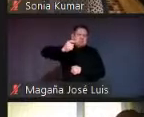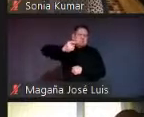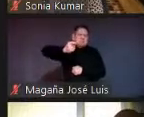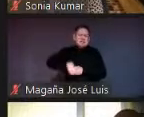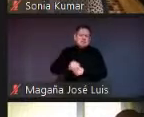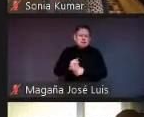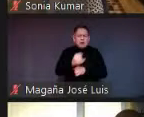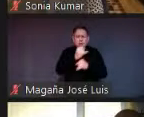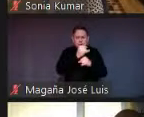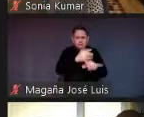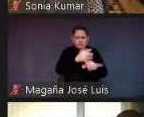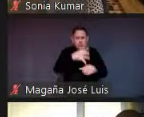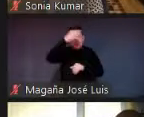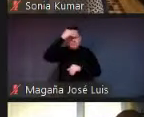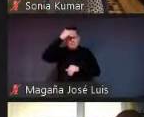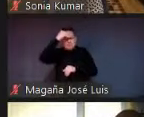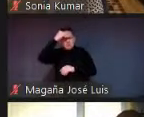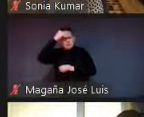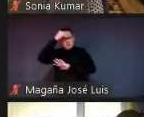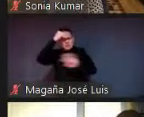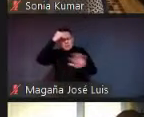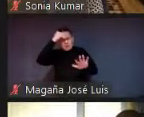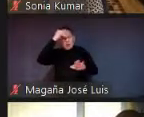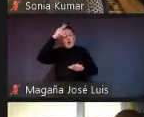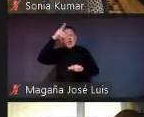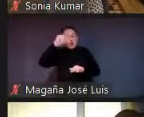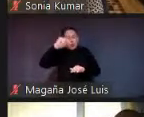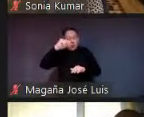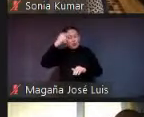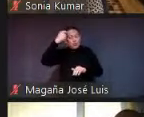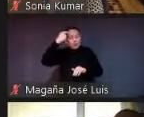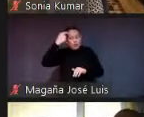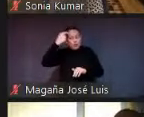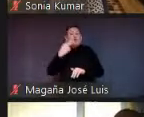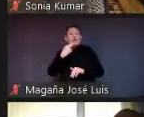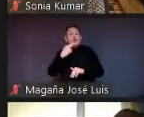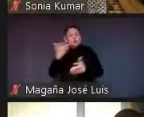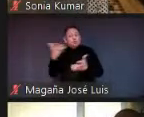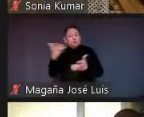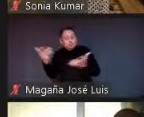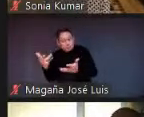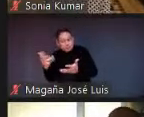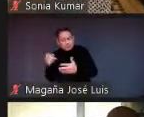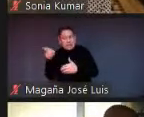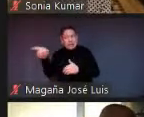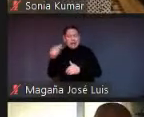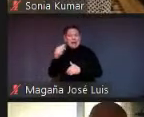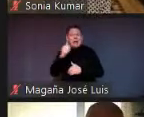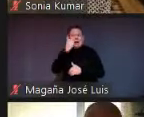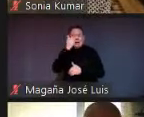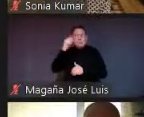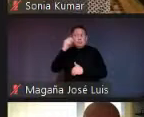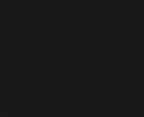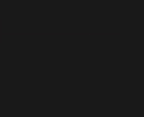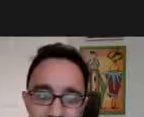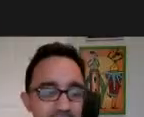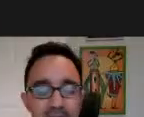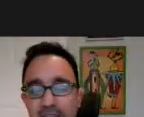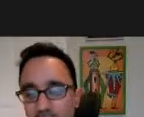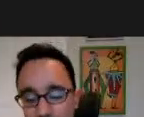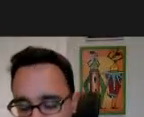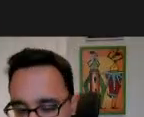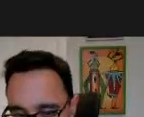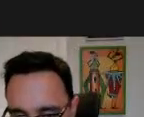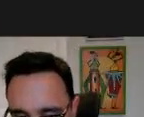once they graduate as doctors. It's really important to think about how we're assessing our competencies and moving away